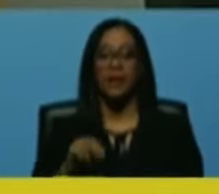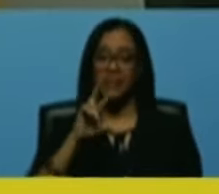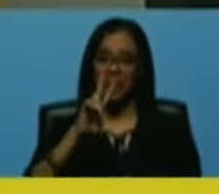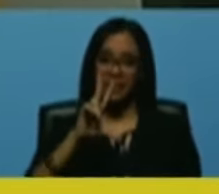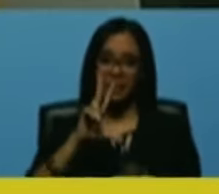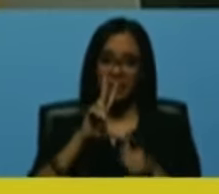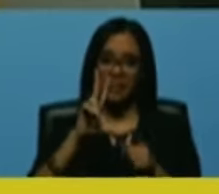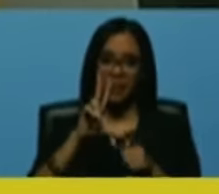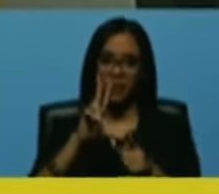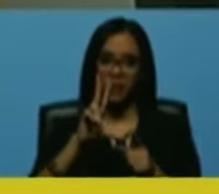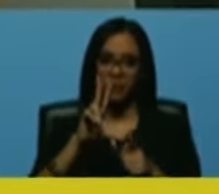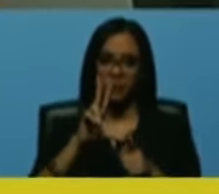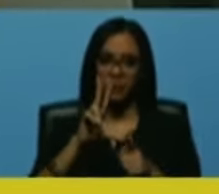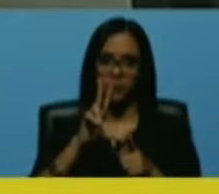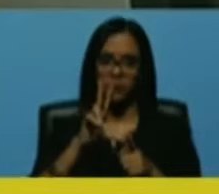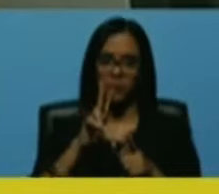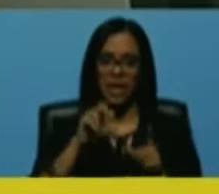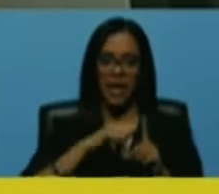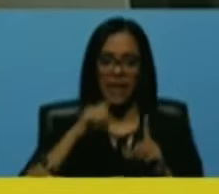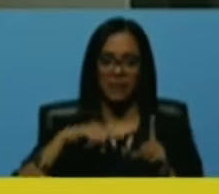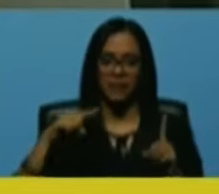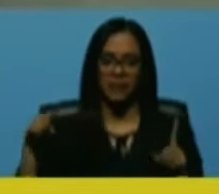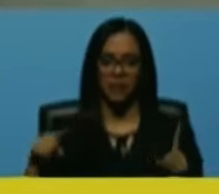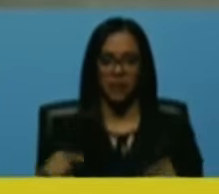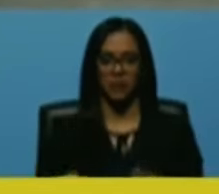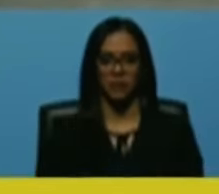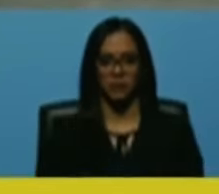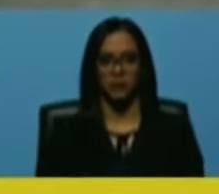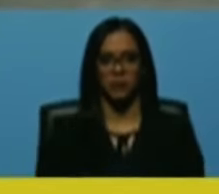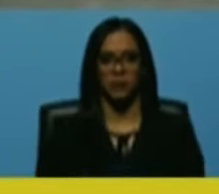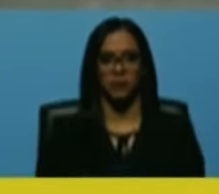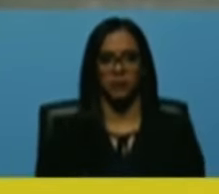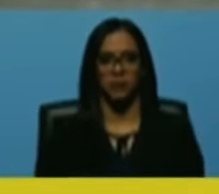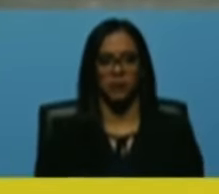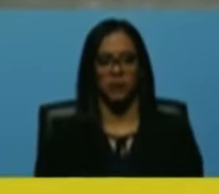priority, which is established, electricity,